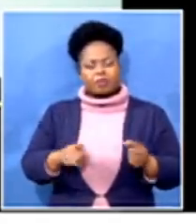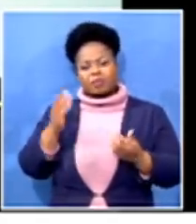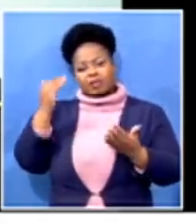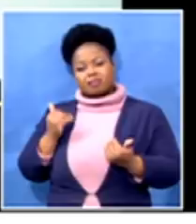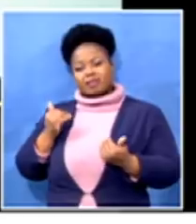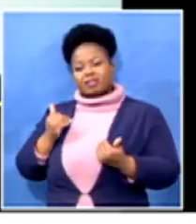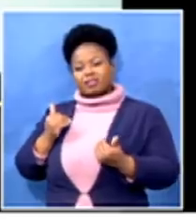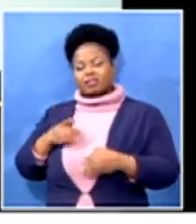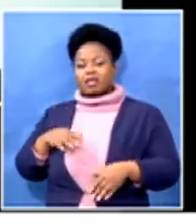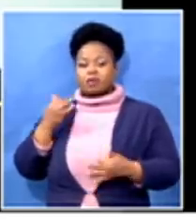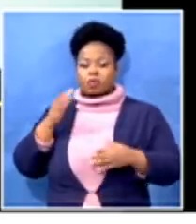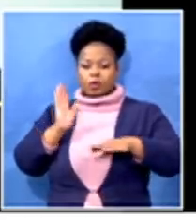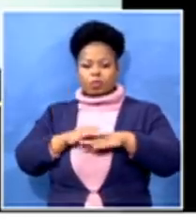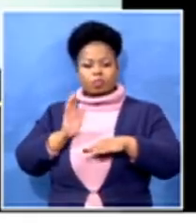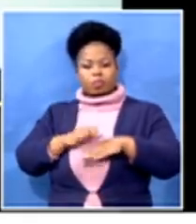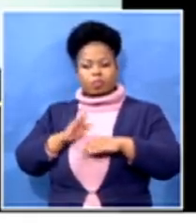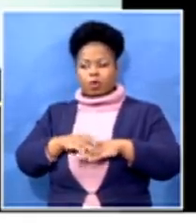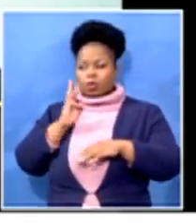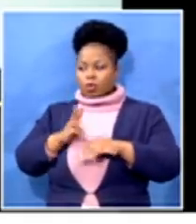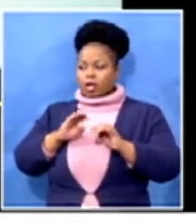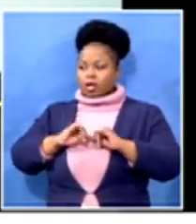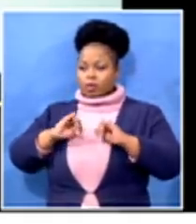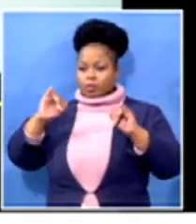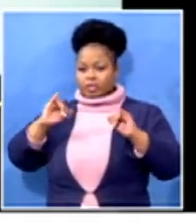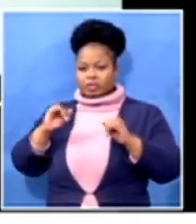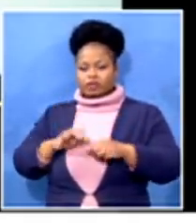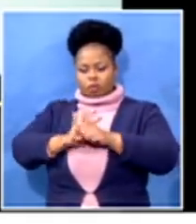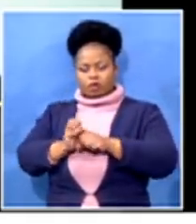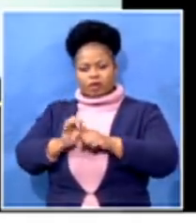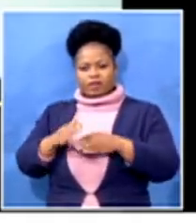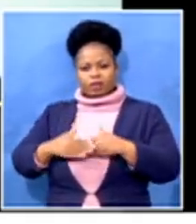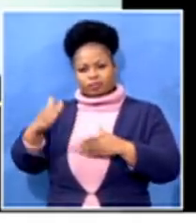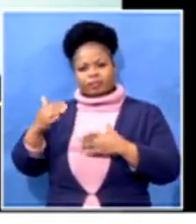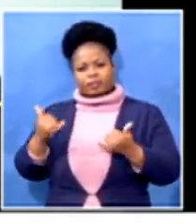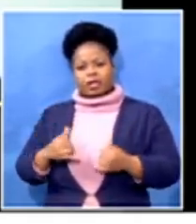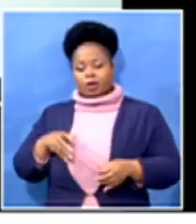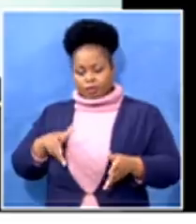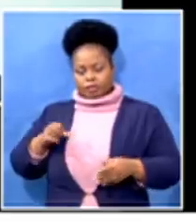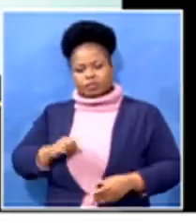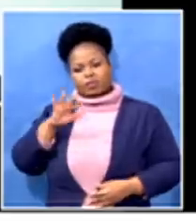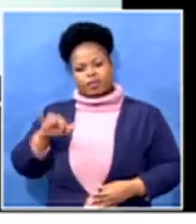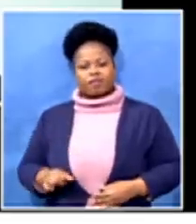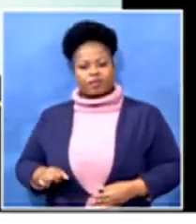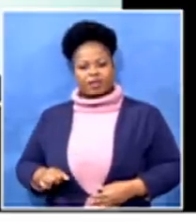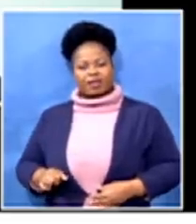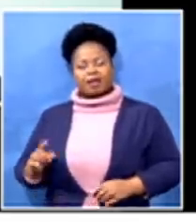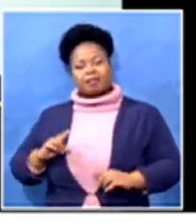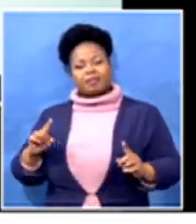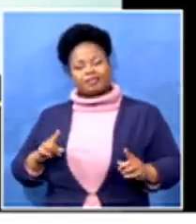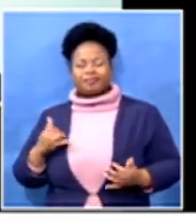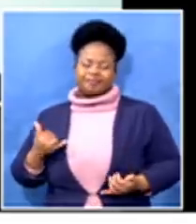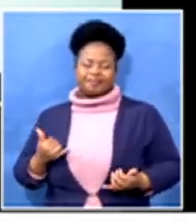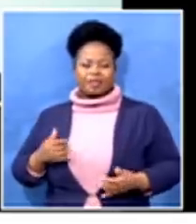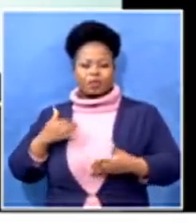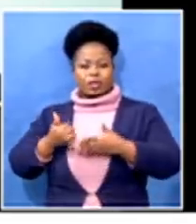is going to increase as we get further into the COVID pandemic, especially here in South Africa. And it's been incredibly helpful